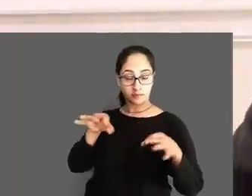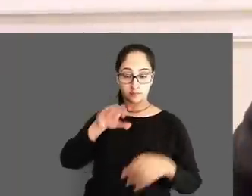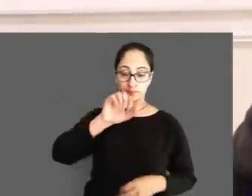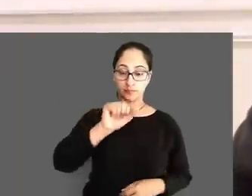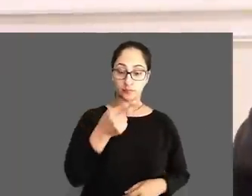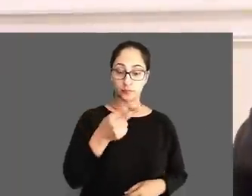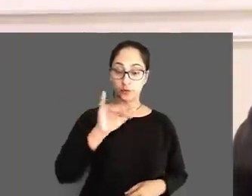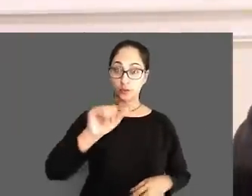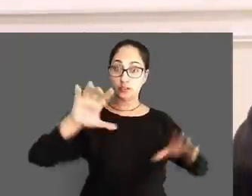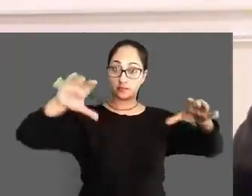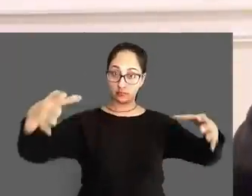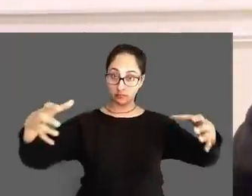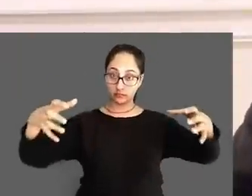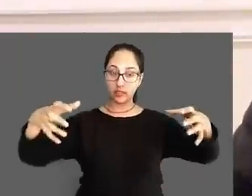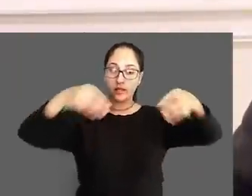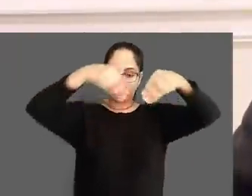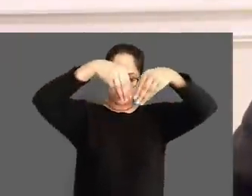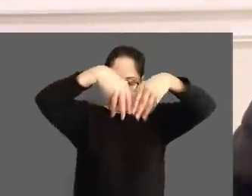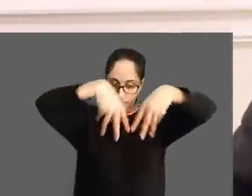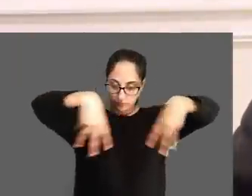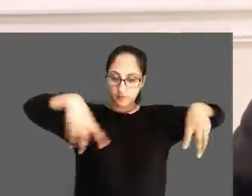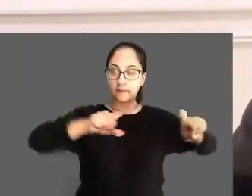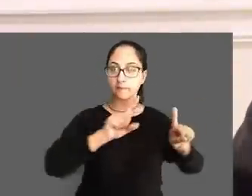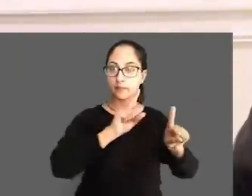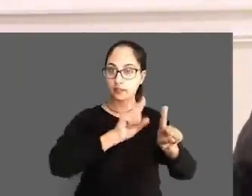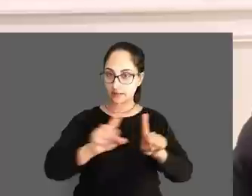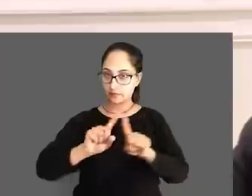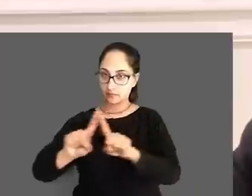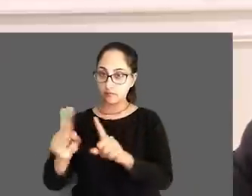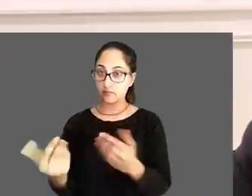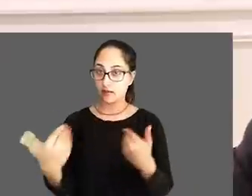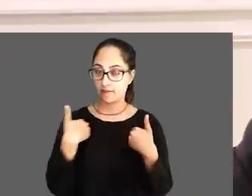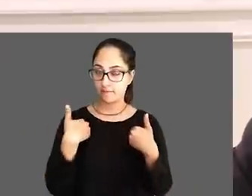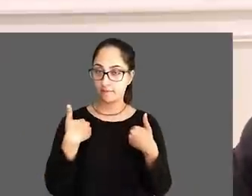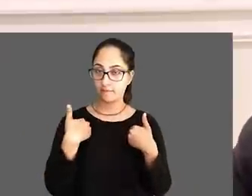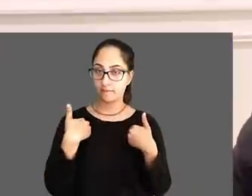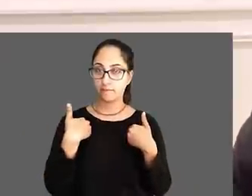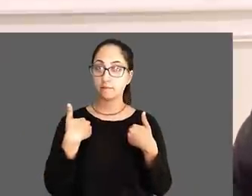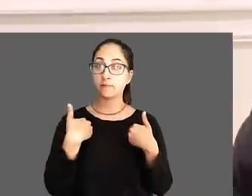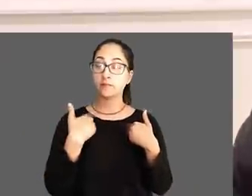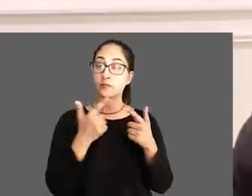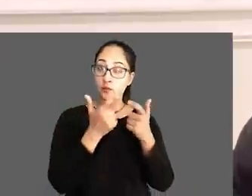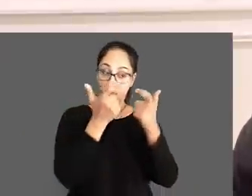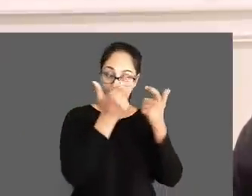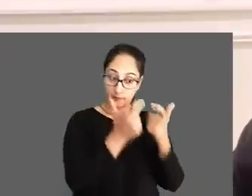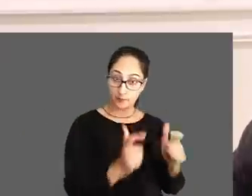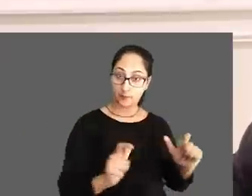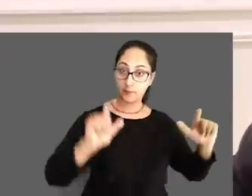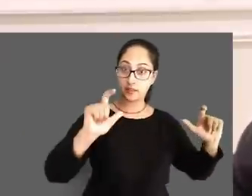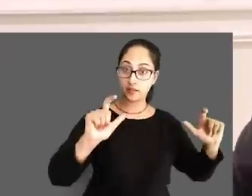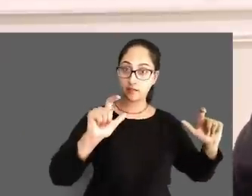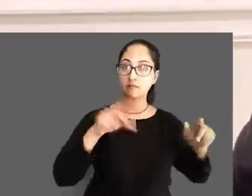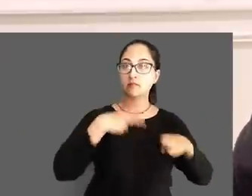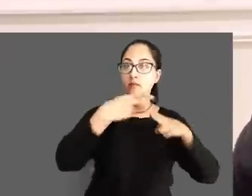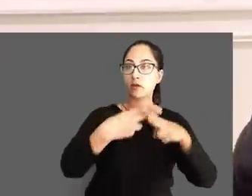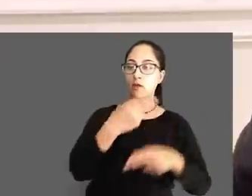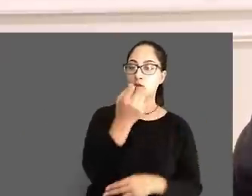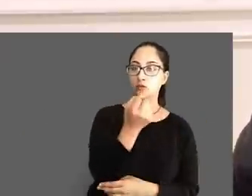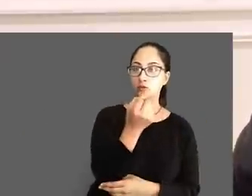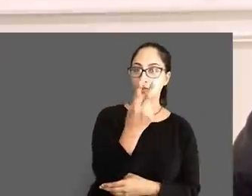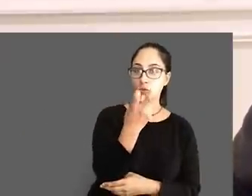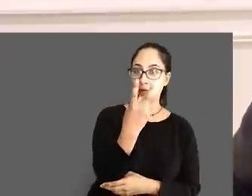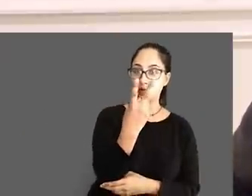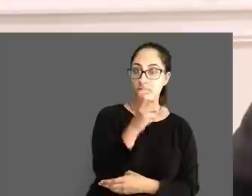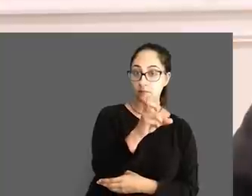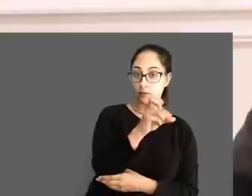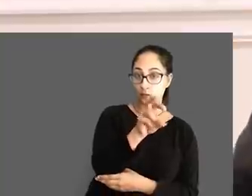Shia community. And so the largest in terms of numbers are the Twelvers, and